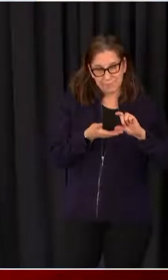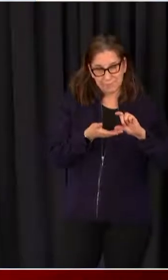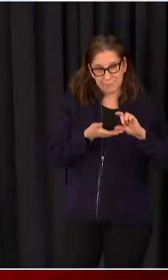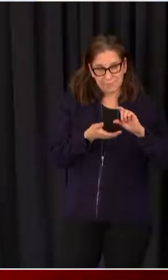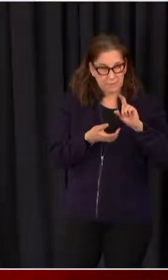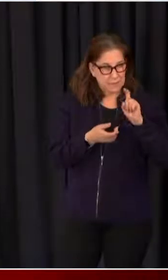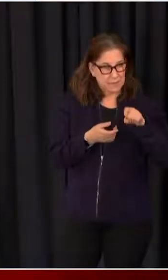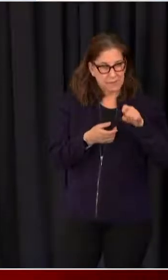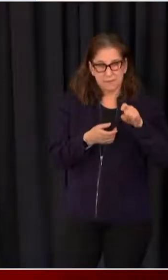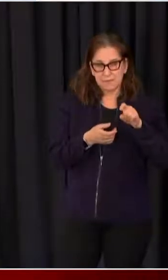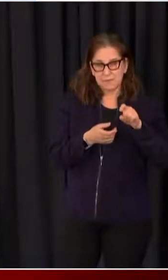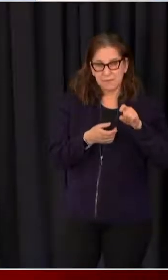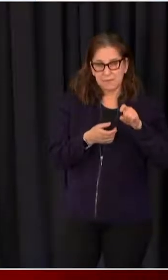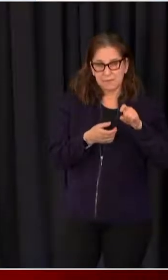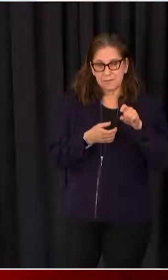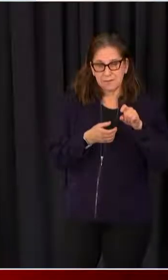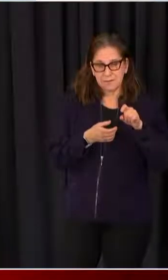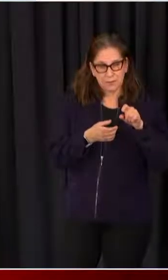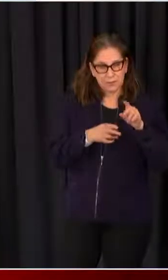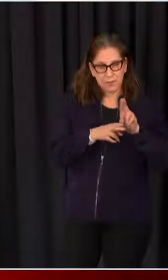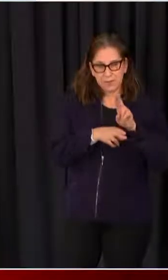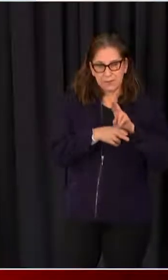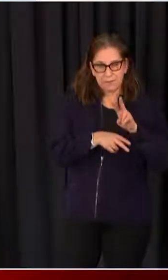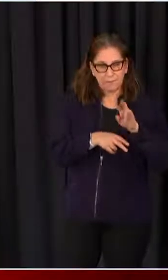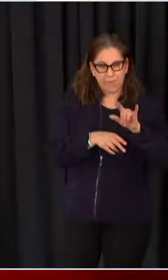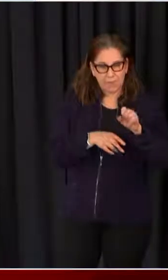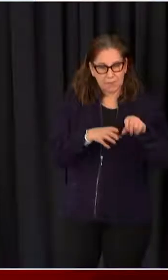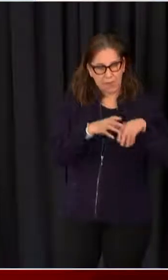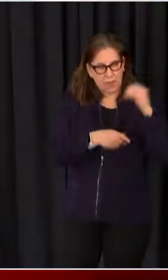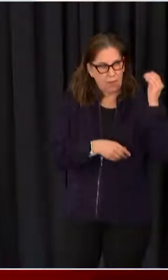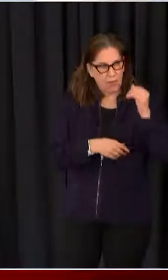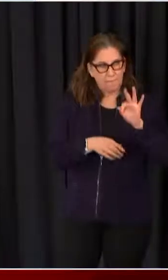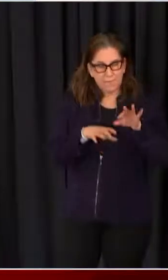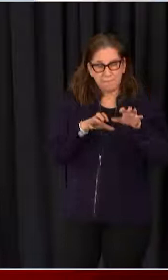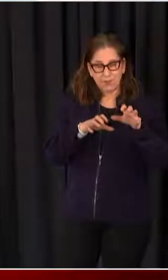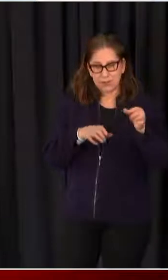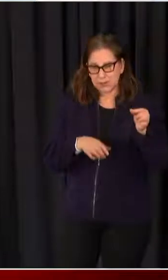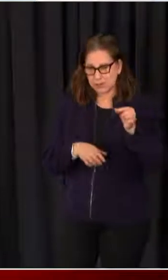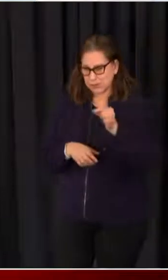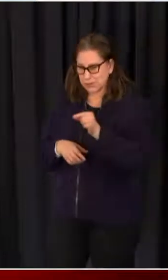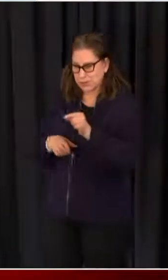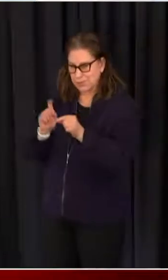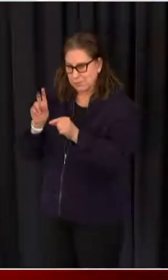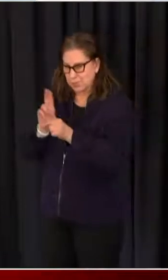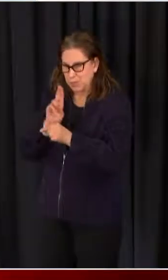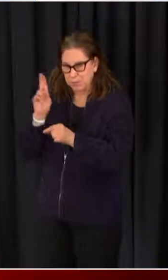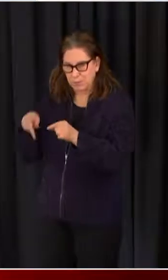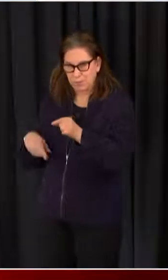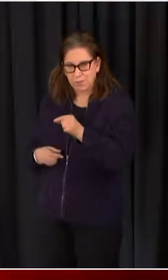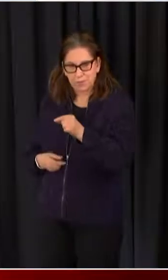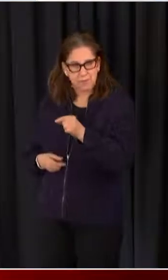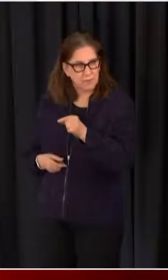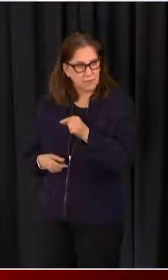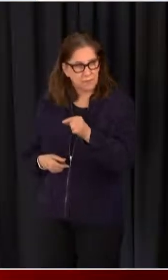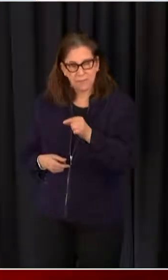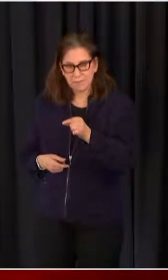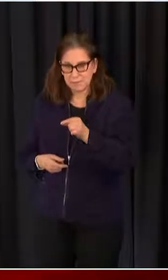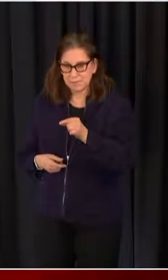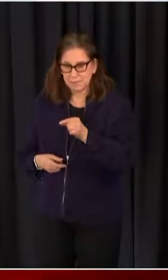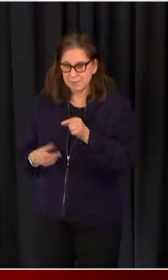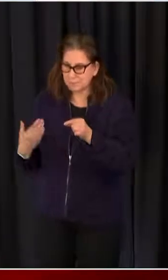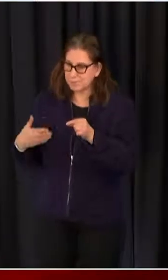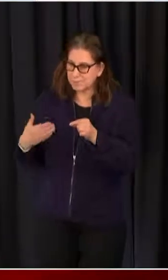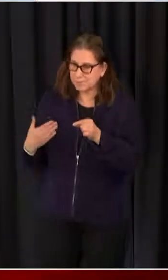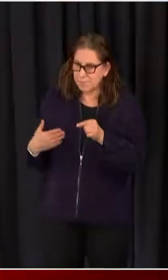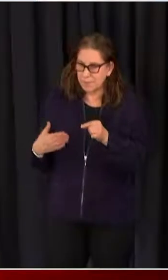managing and knowing ahead of time how many people are going to be there is extremely important. But do note that we did discover and